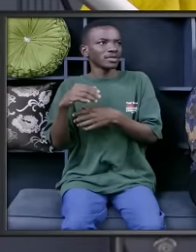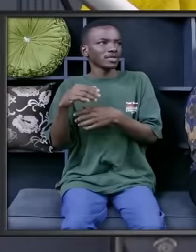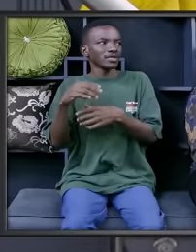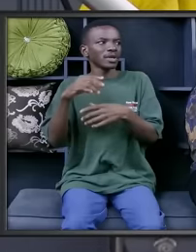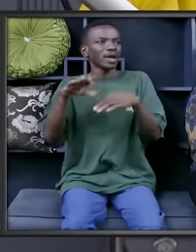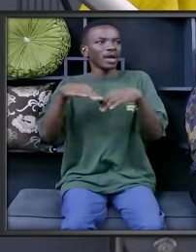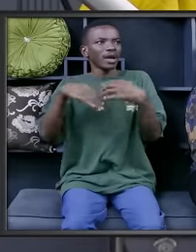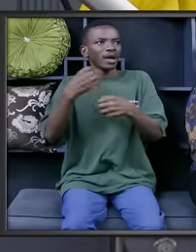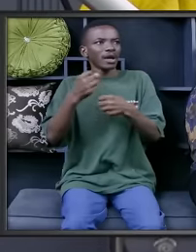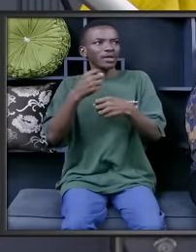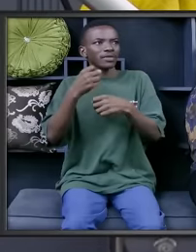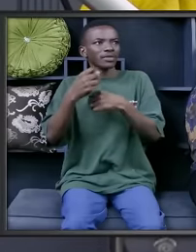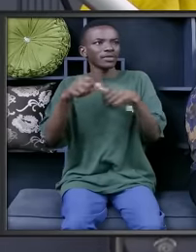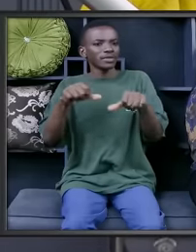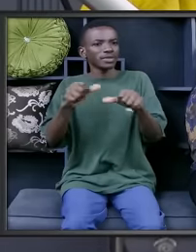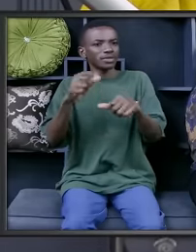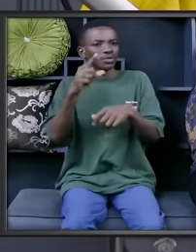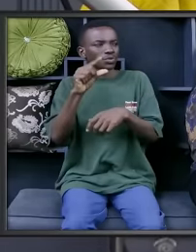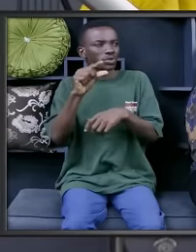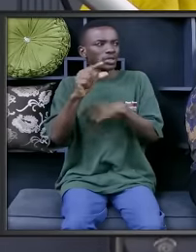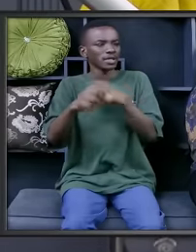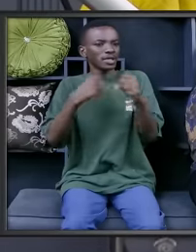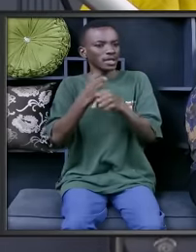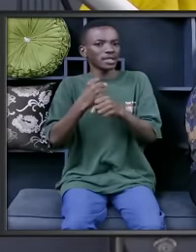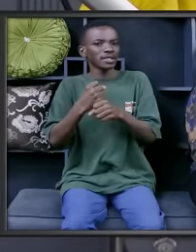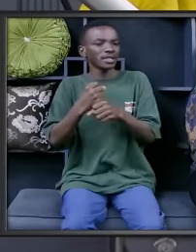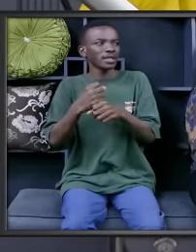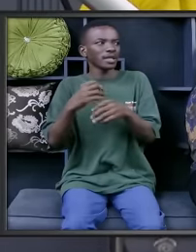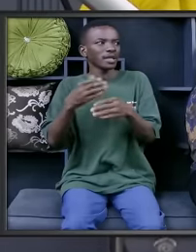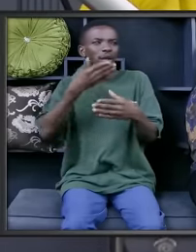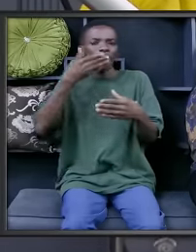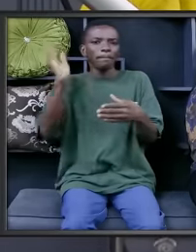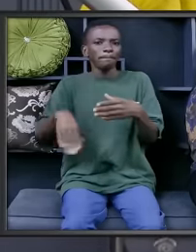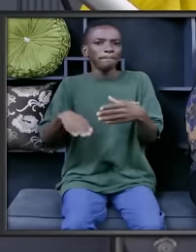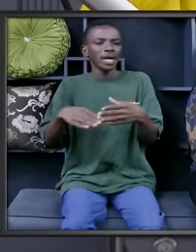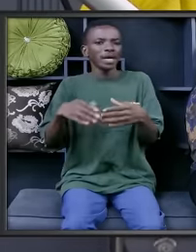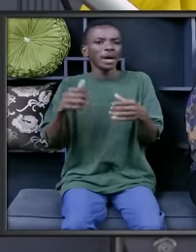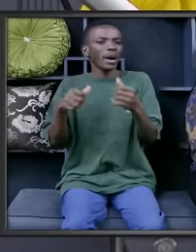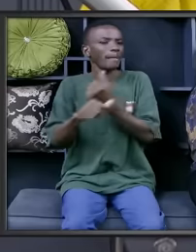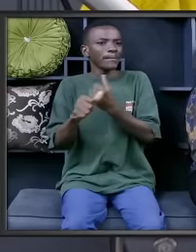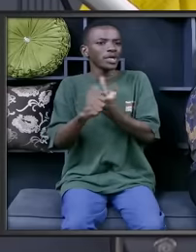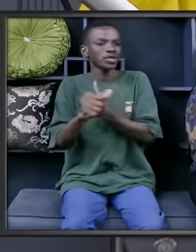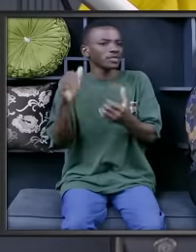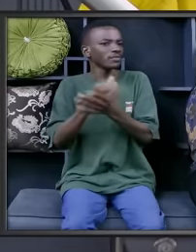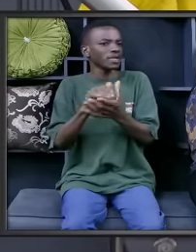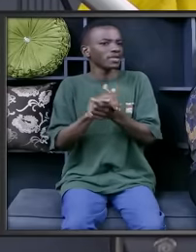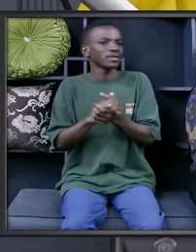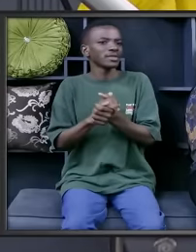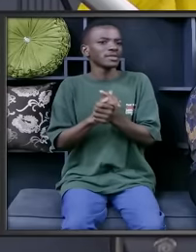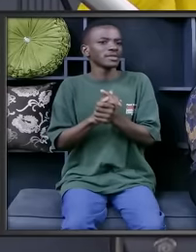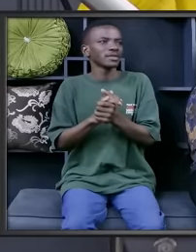you say, why have you stayed for 20 years in a violent... In an abusive marriage. I